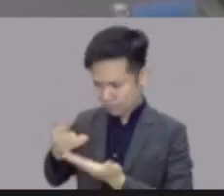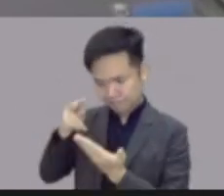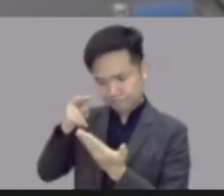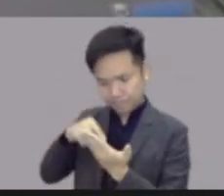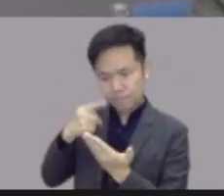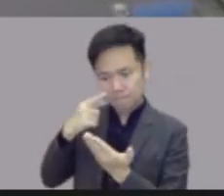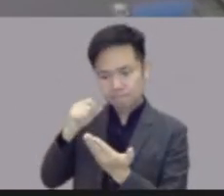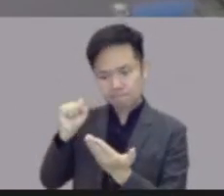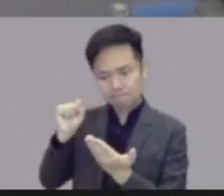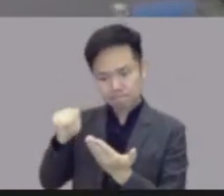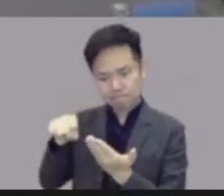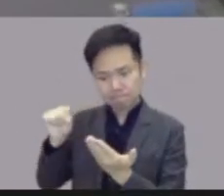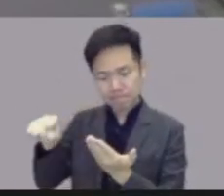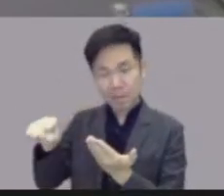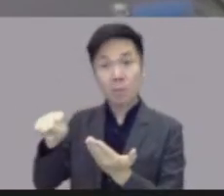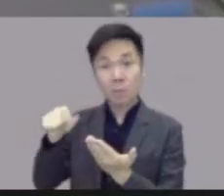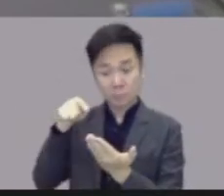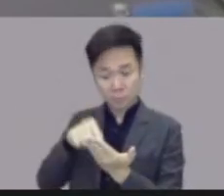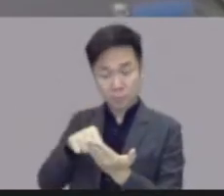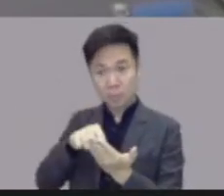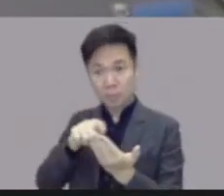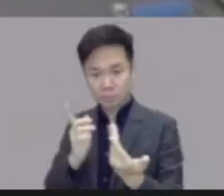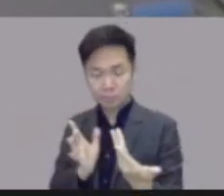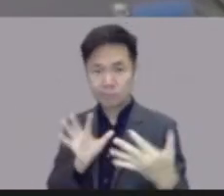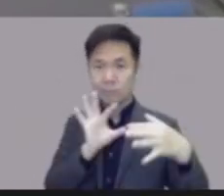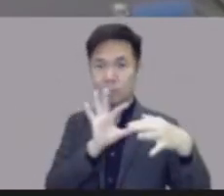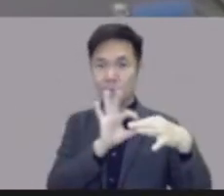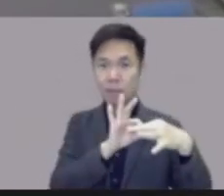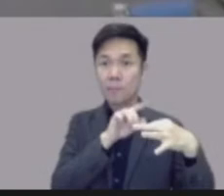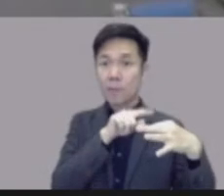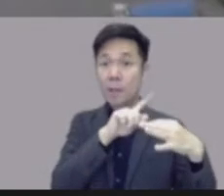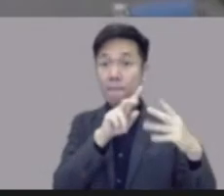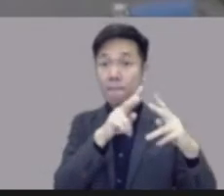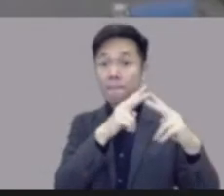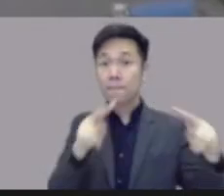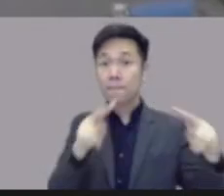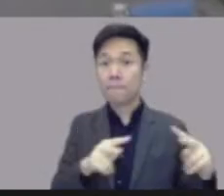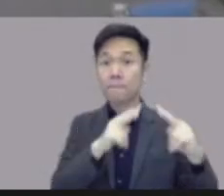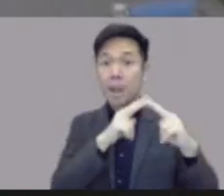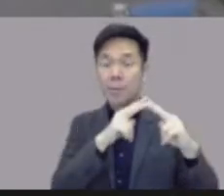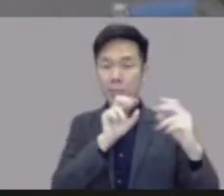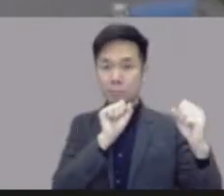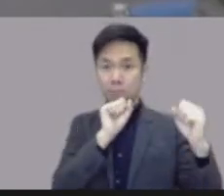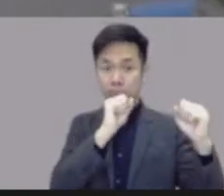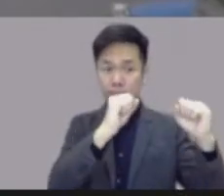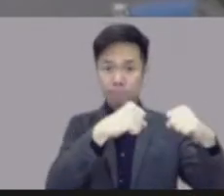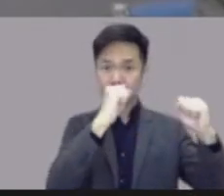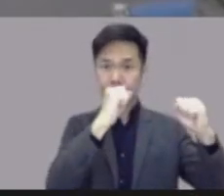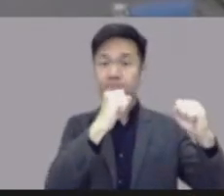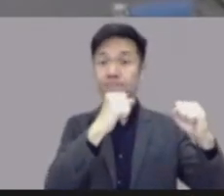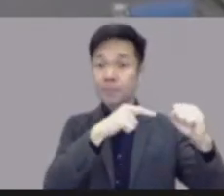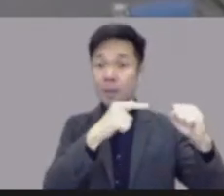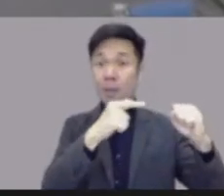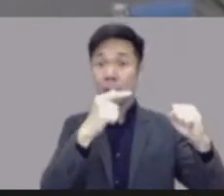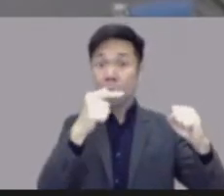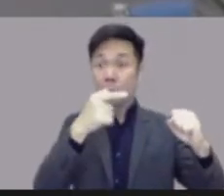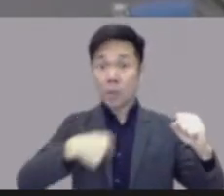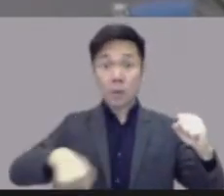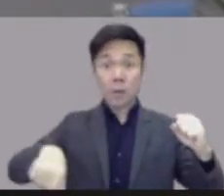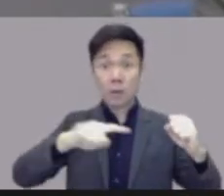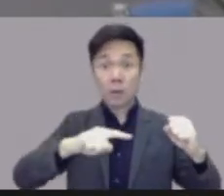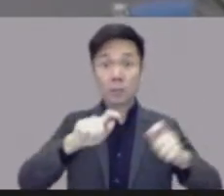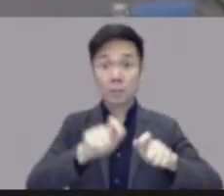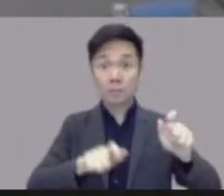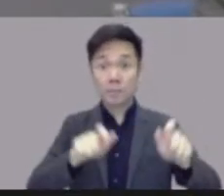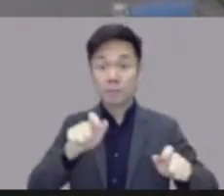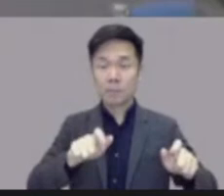Force the Paris agreement needs the uh the needs the transformative changes of our society